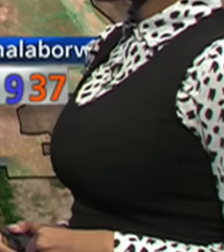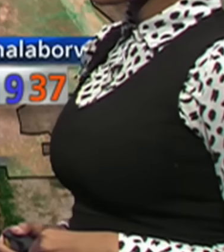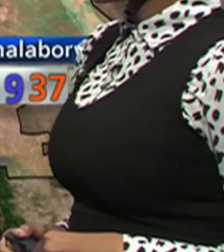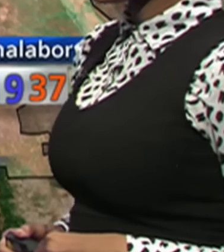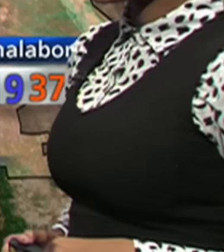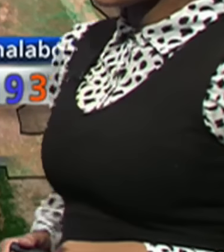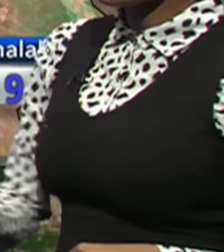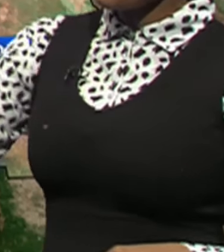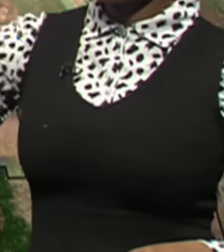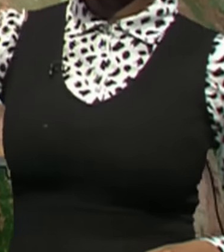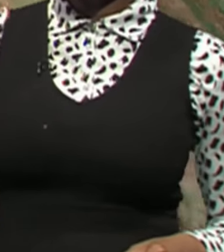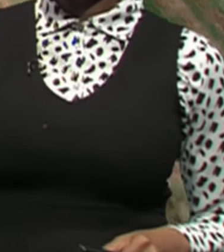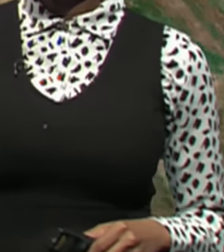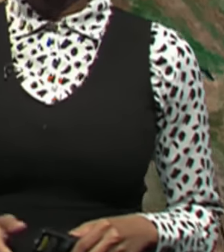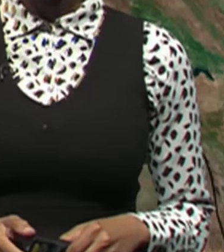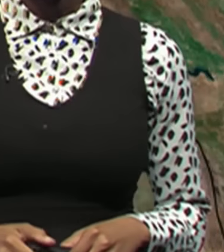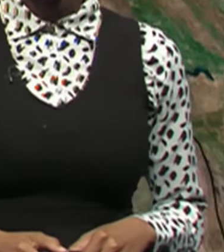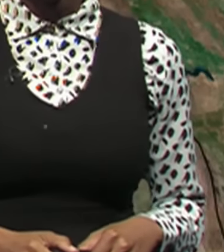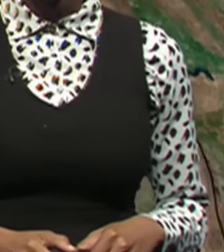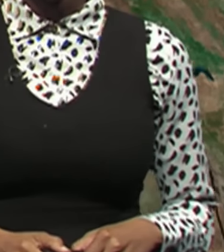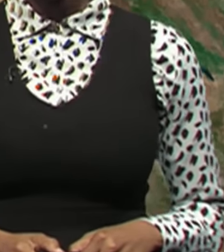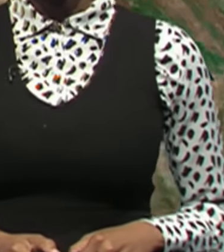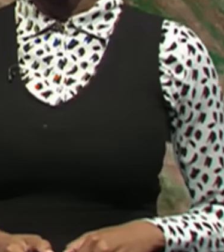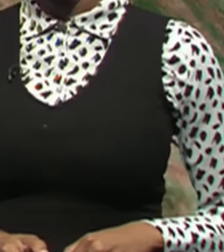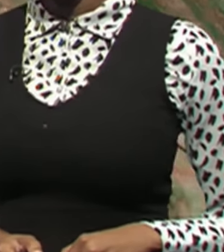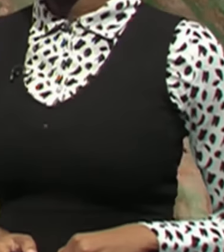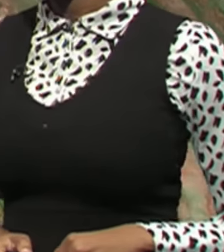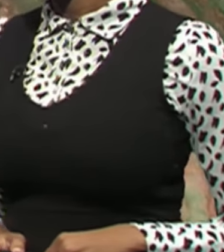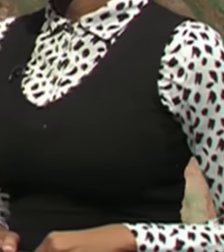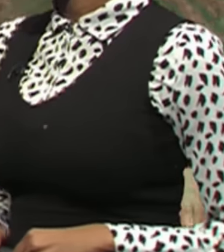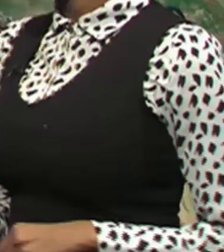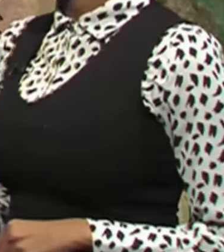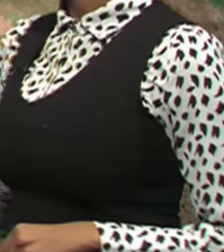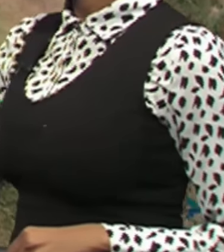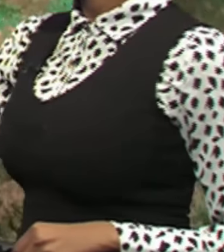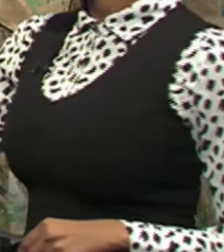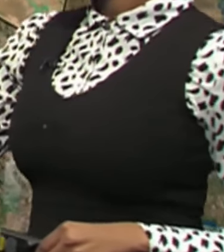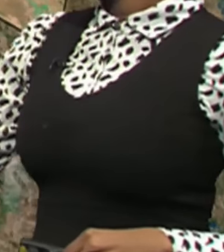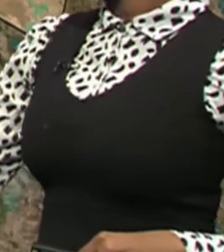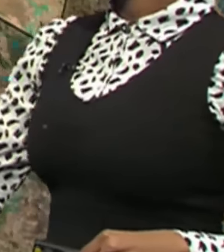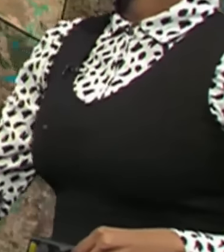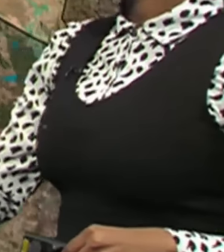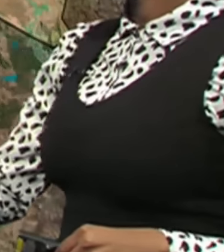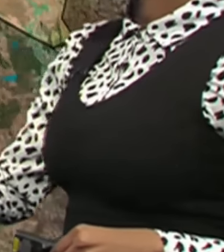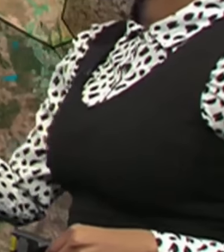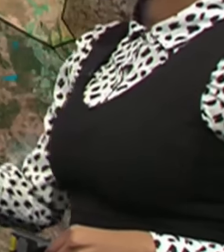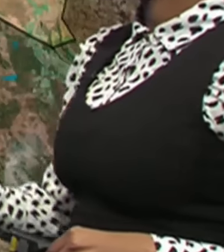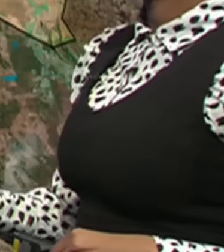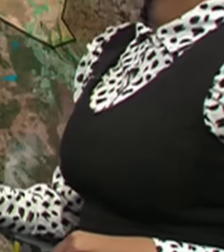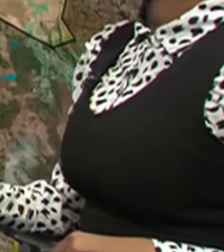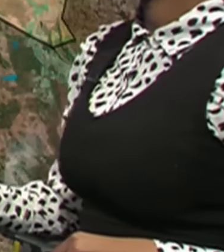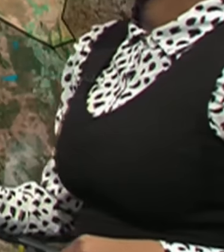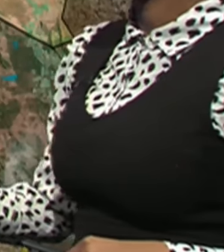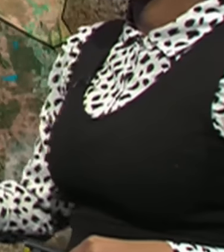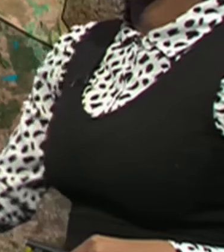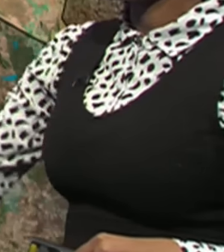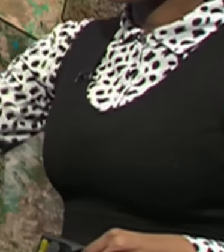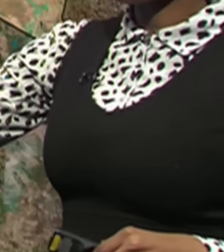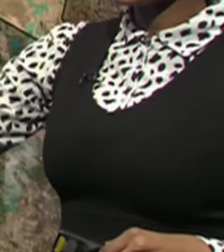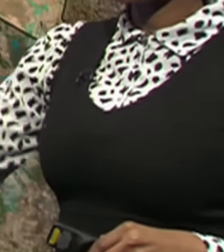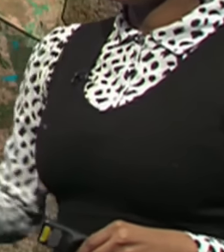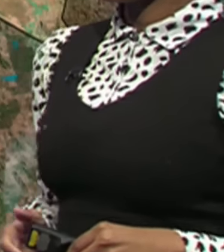le 33 Belabela le teng ka digata di le 17 go ya go di le 31 mo profenseng ya Mpumalanga le teng go tla nna le gone go